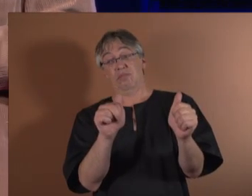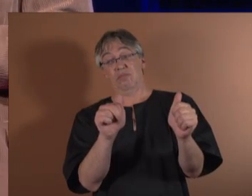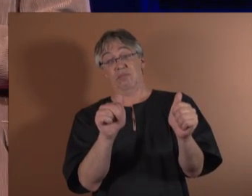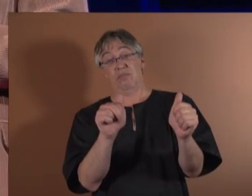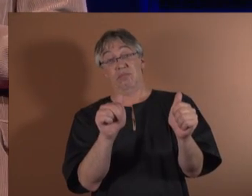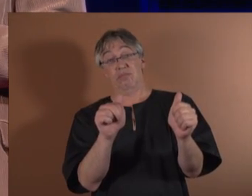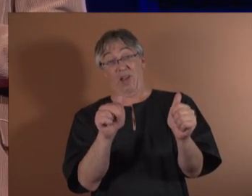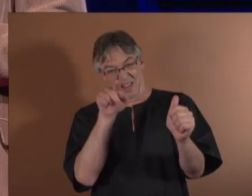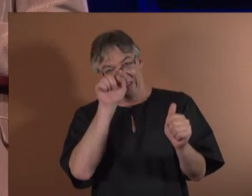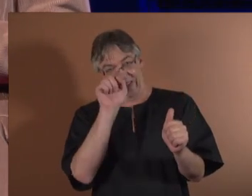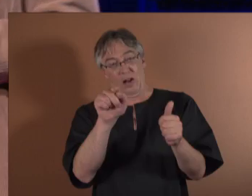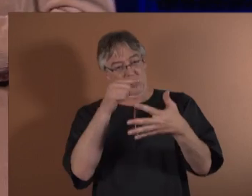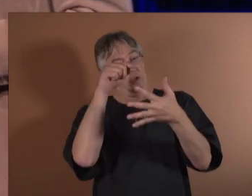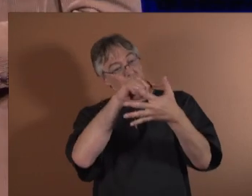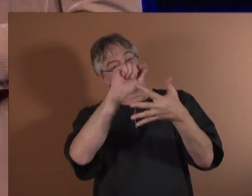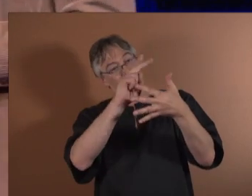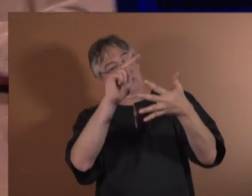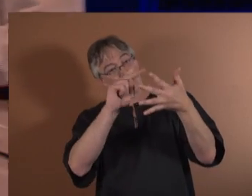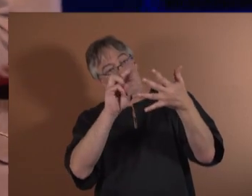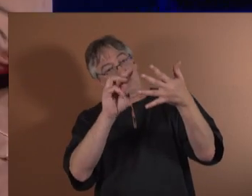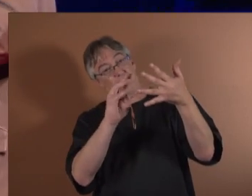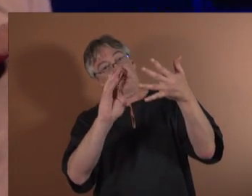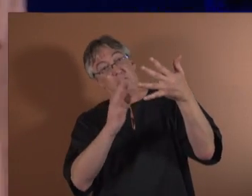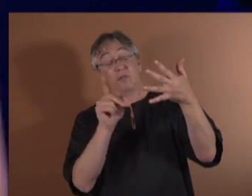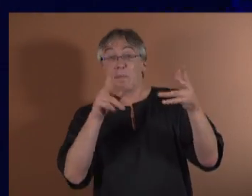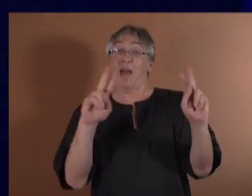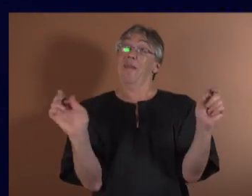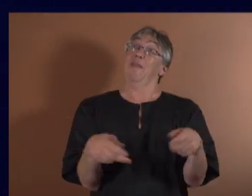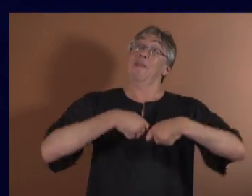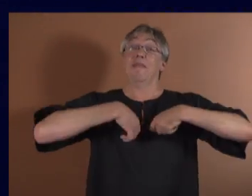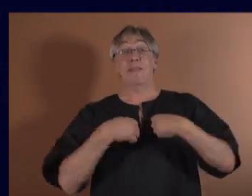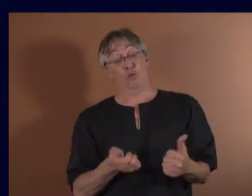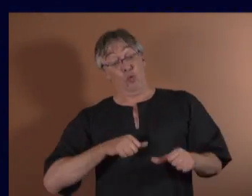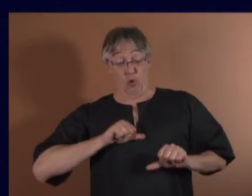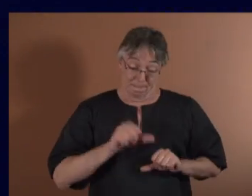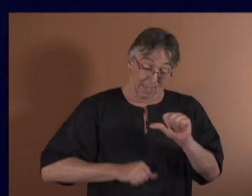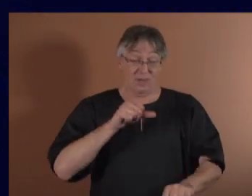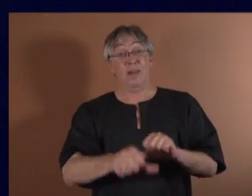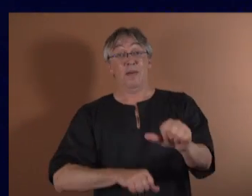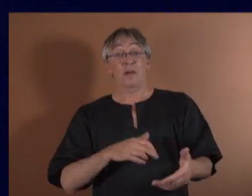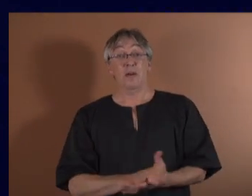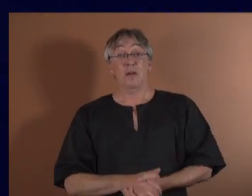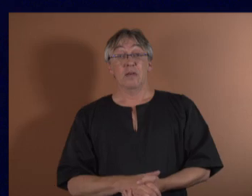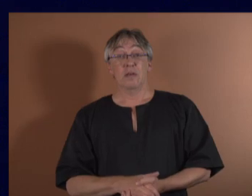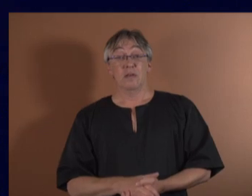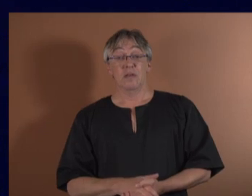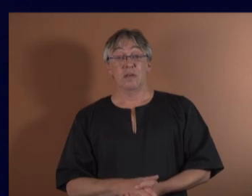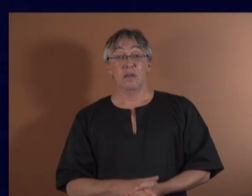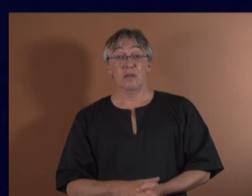natural planning model. Now, I'm sure the burning question for many of you is, David, so what?